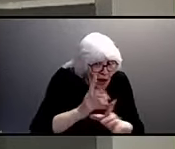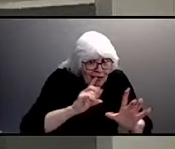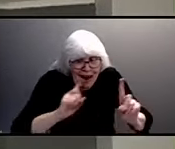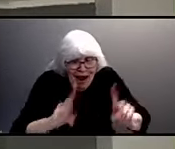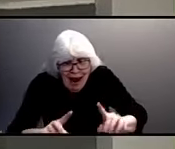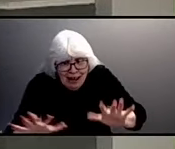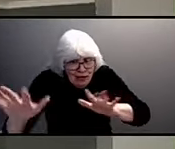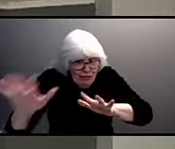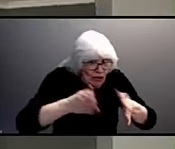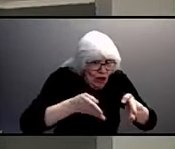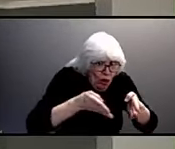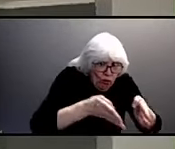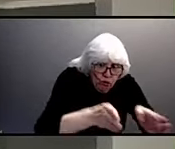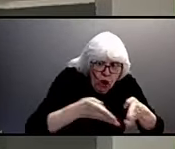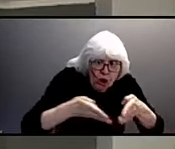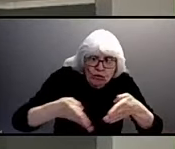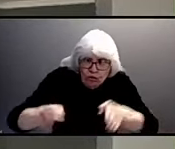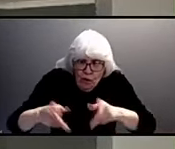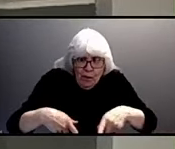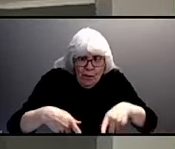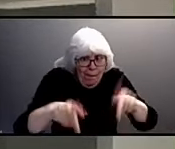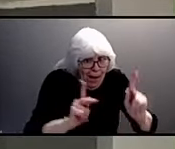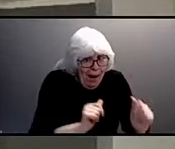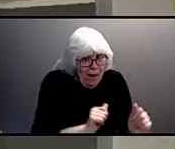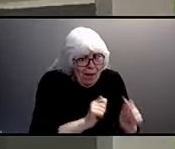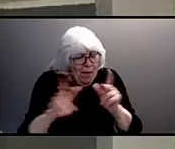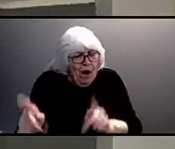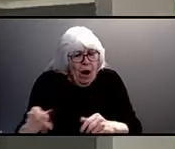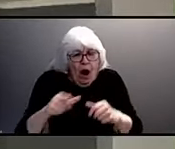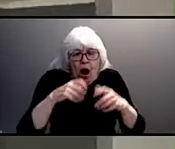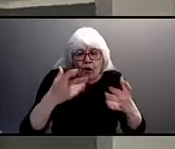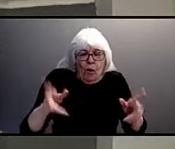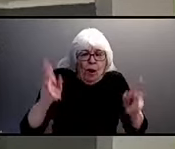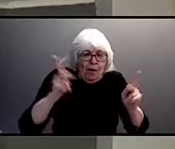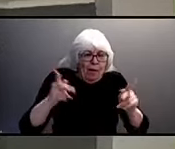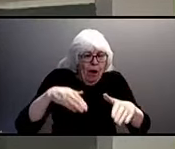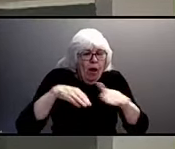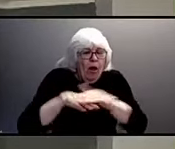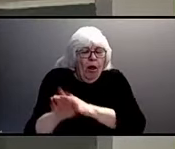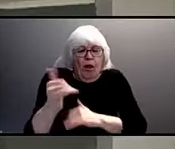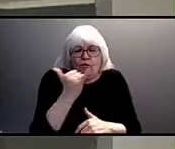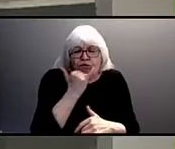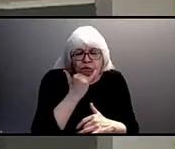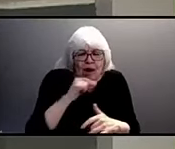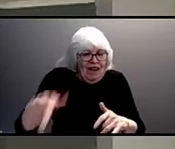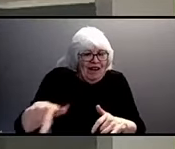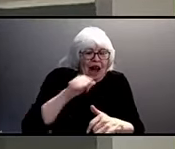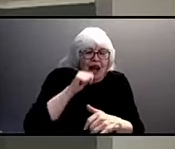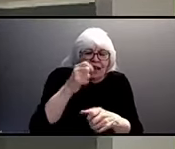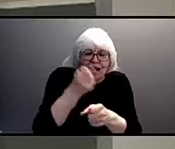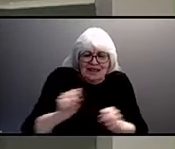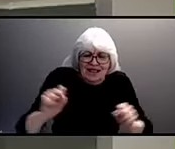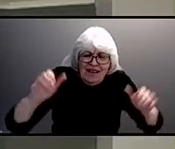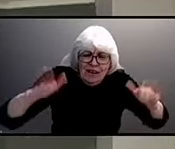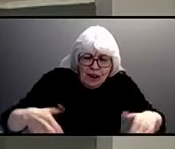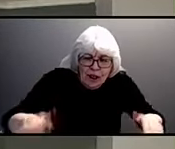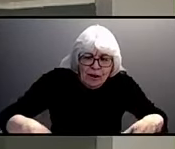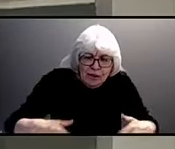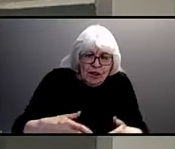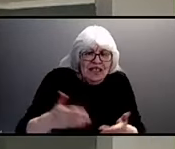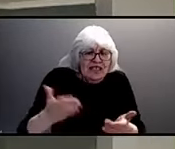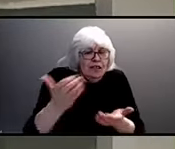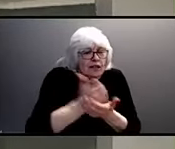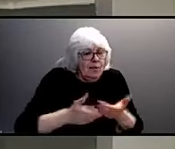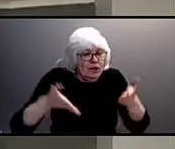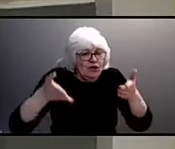are in place so that people aren't going into an unsafe zone. Again, as I mentioned earlier, we have streets that are not passable, you know, working